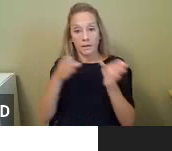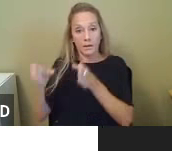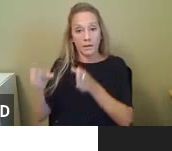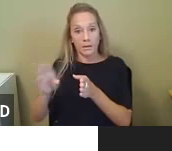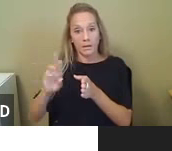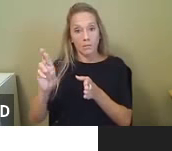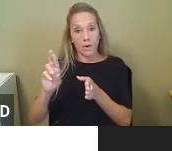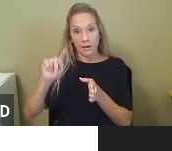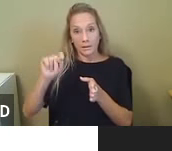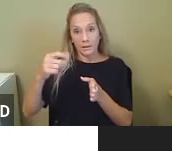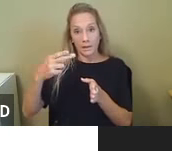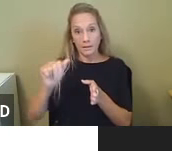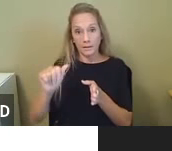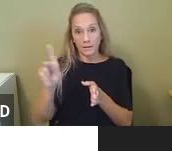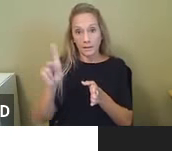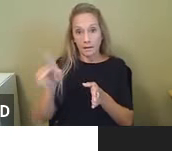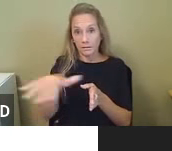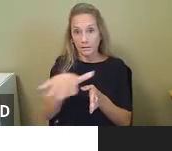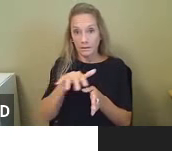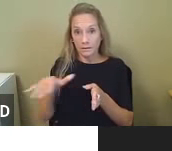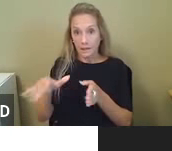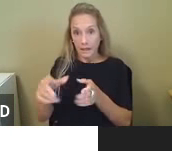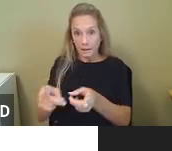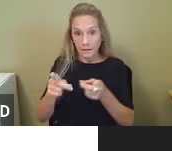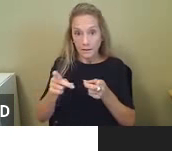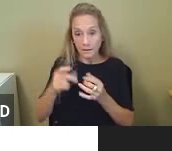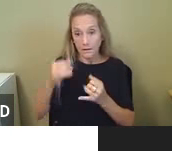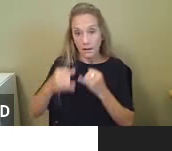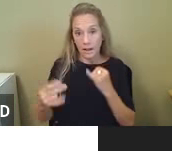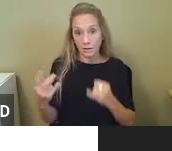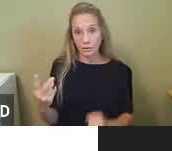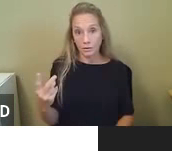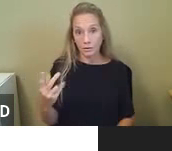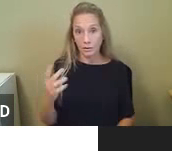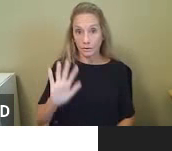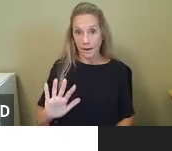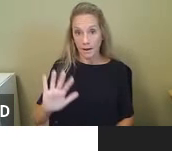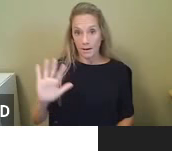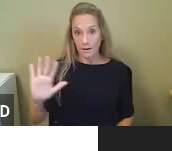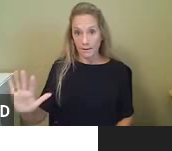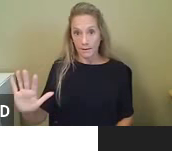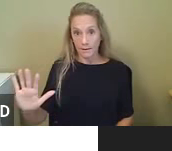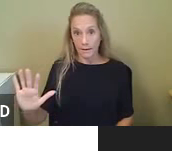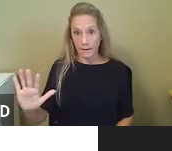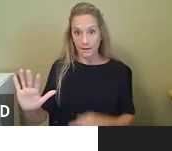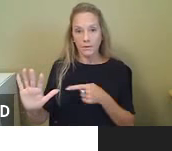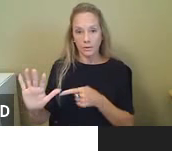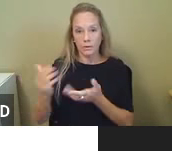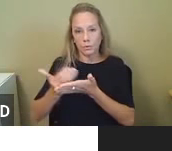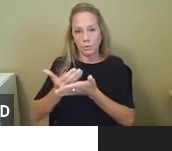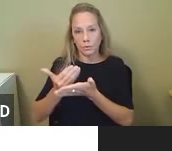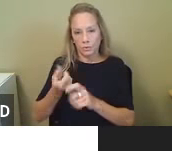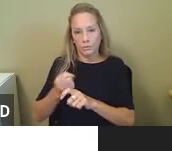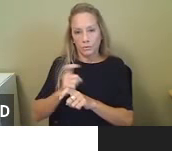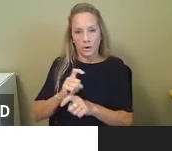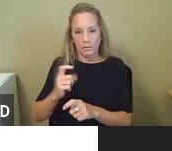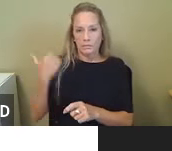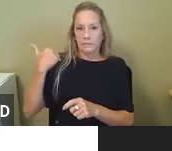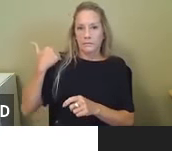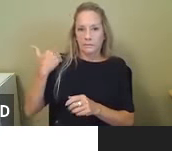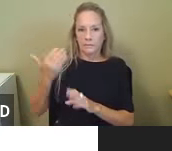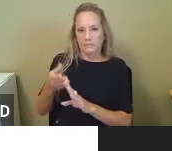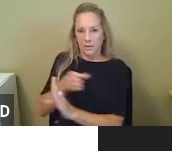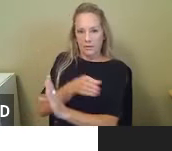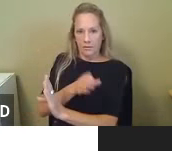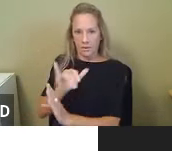Knoxville district, the last two, the 5 and the 5, those are new from the prior week. So it really